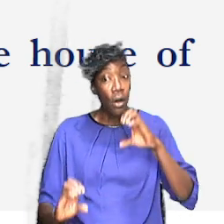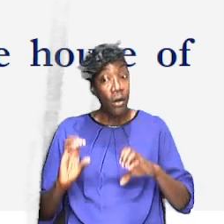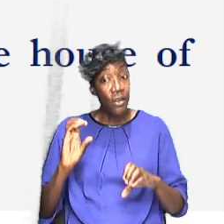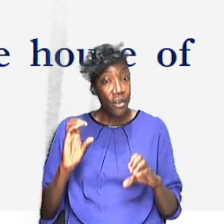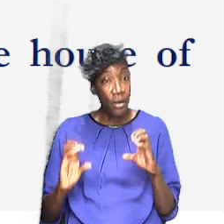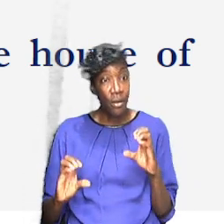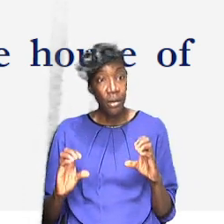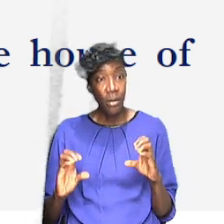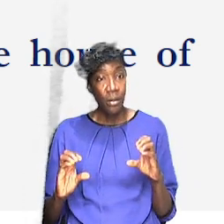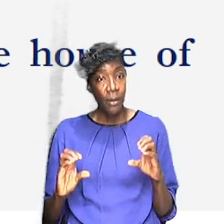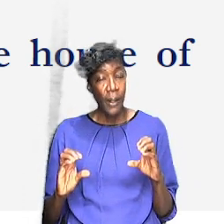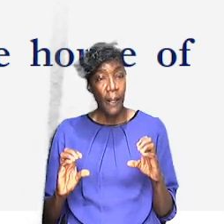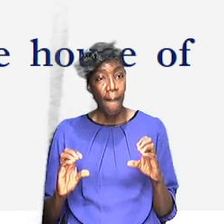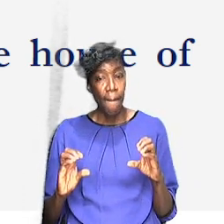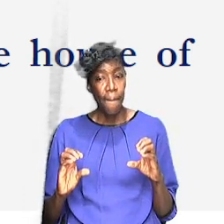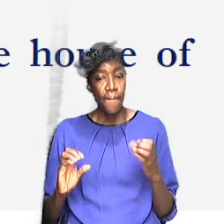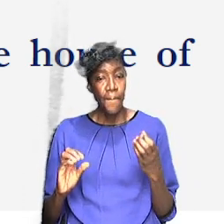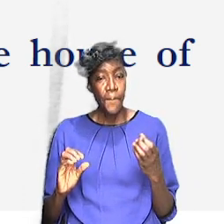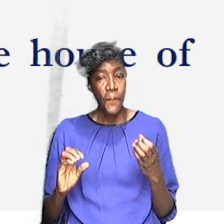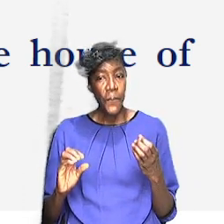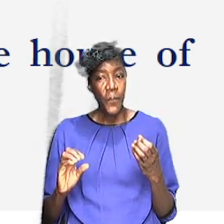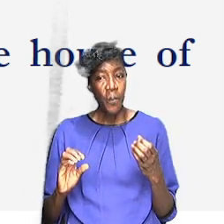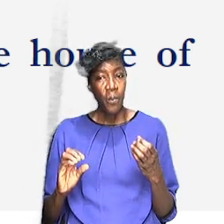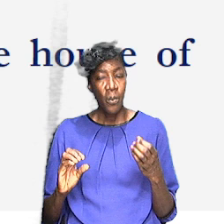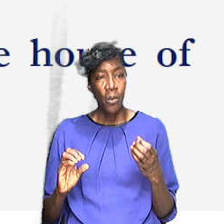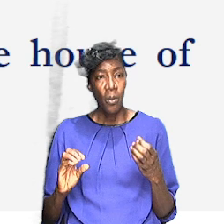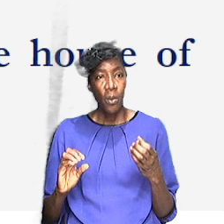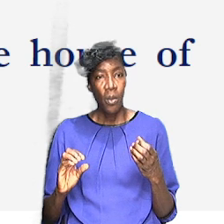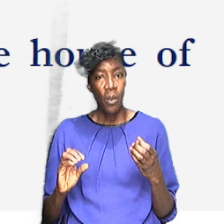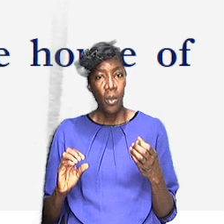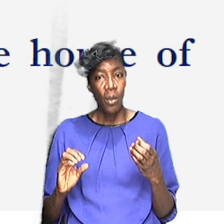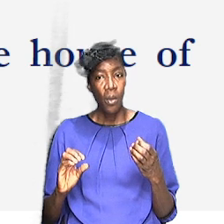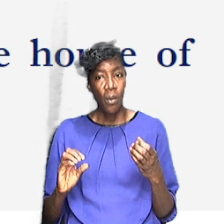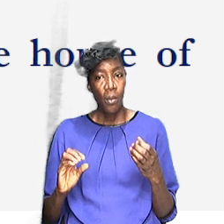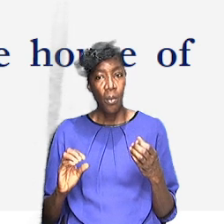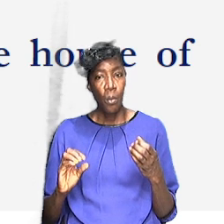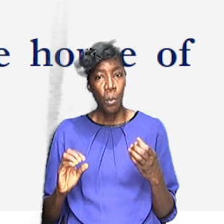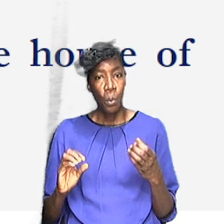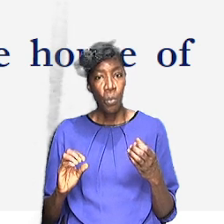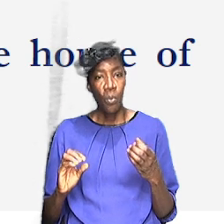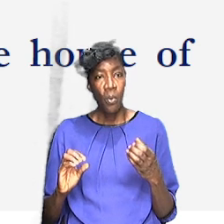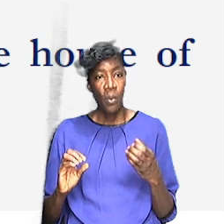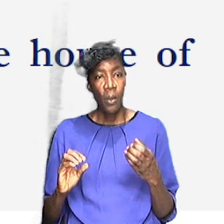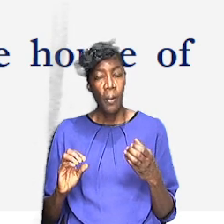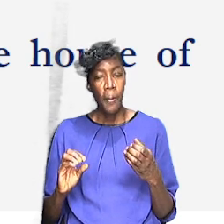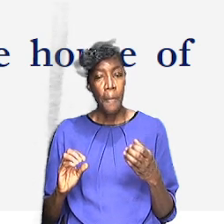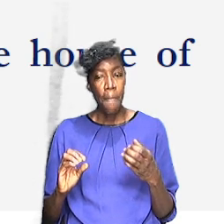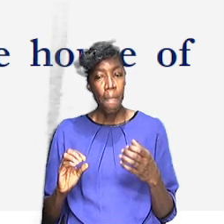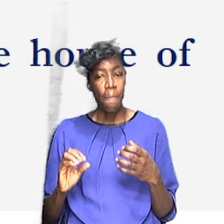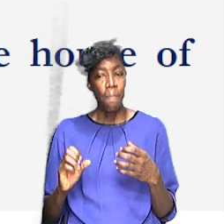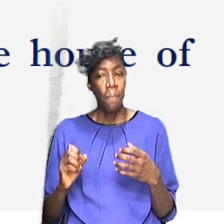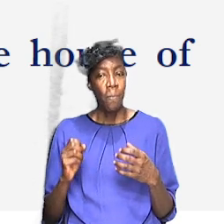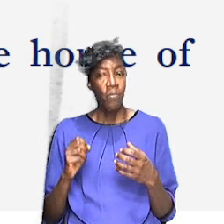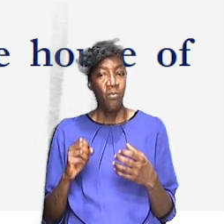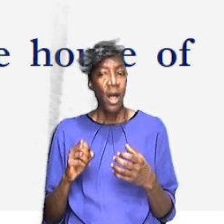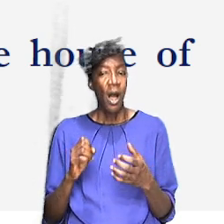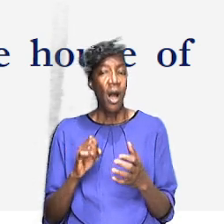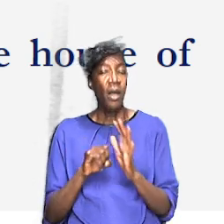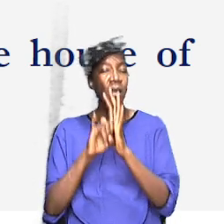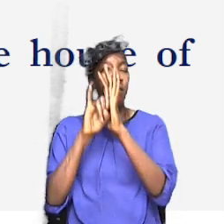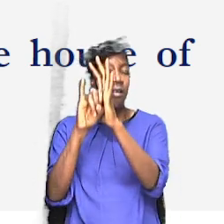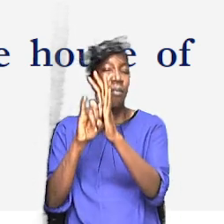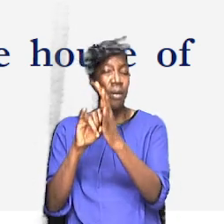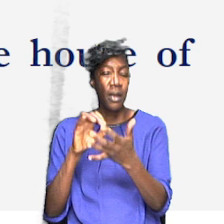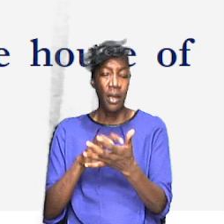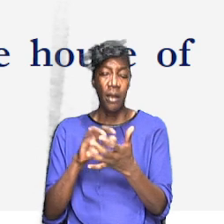as somebody who loves the whole subject of hermeneutics, and hermeneutics is just the science and the art of interpreting scriptures, and